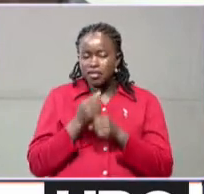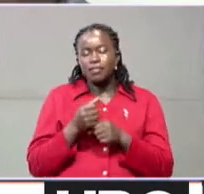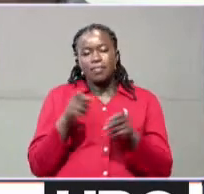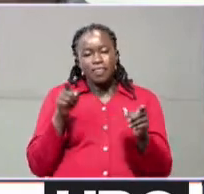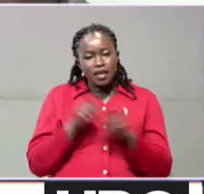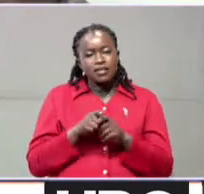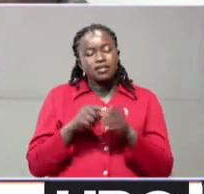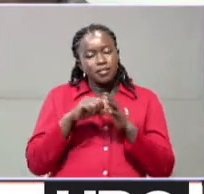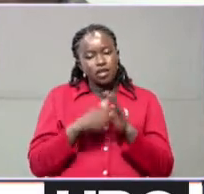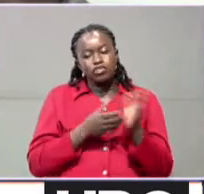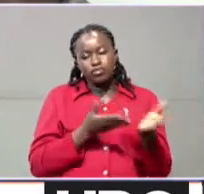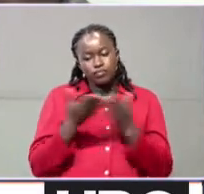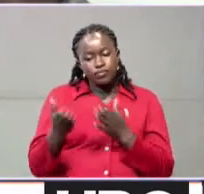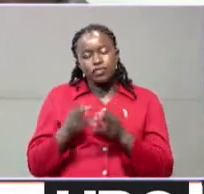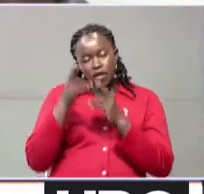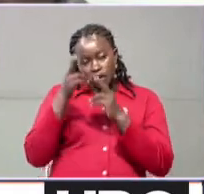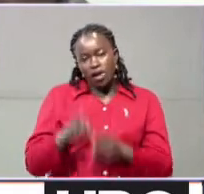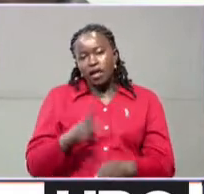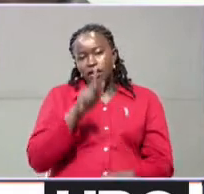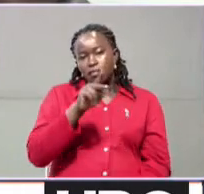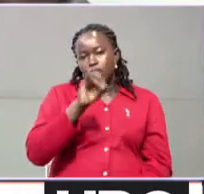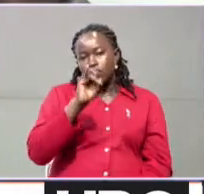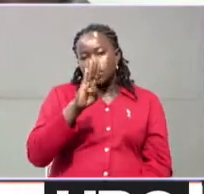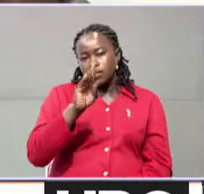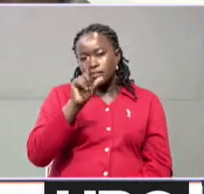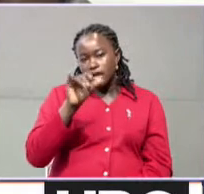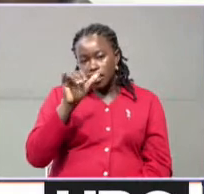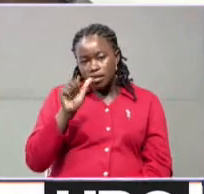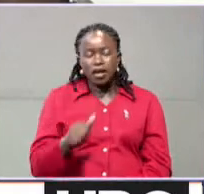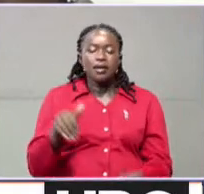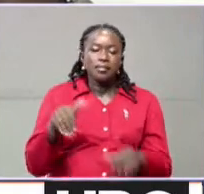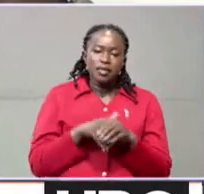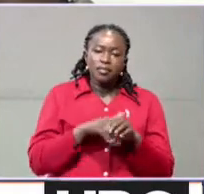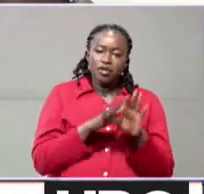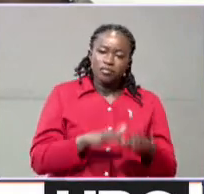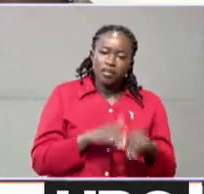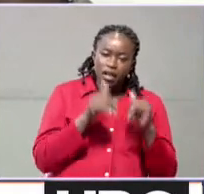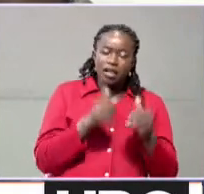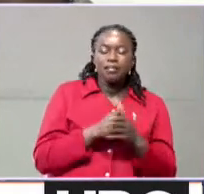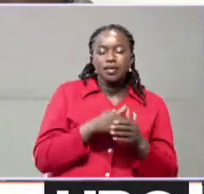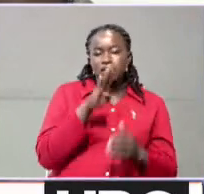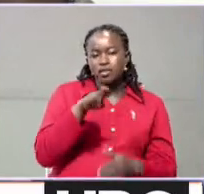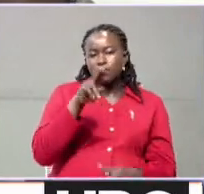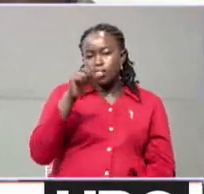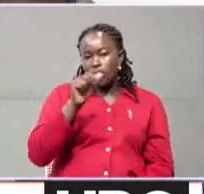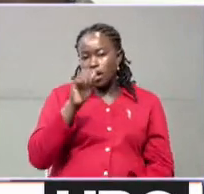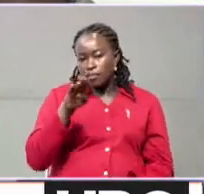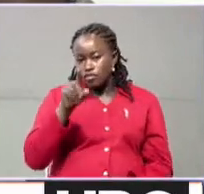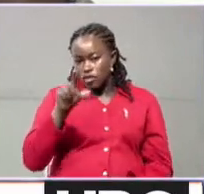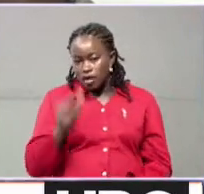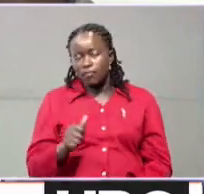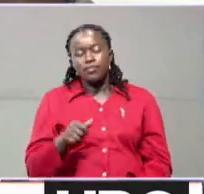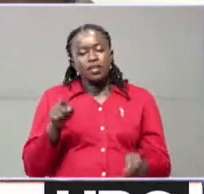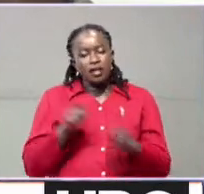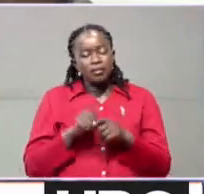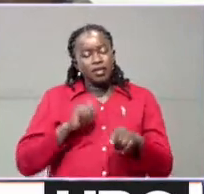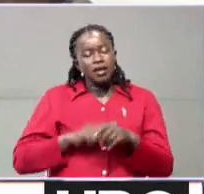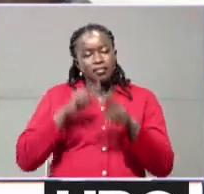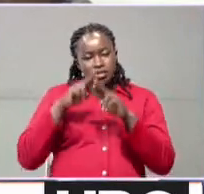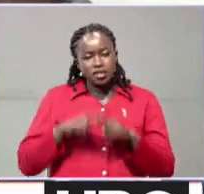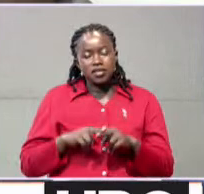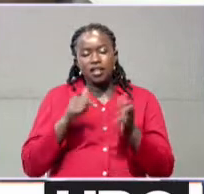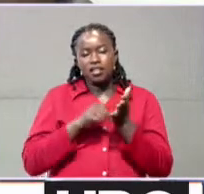were raised by honorable chevalier morris mp bugable self further during the seating of thursday